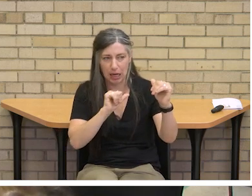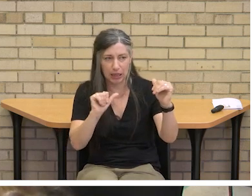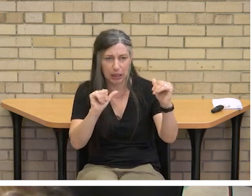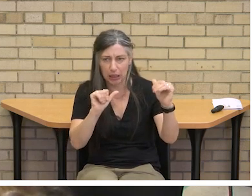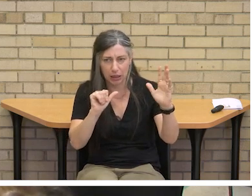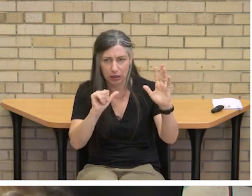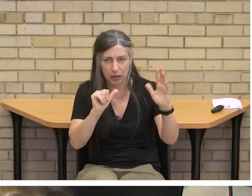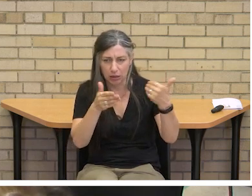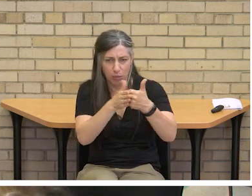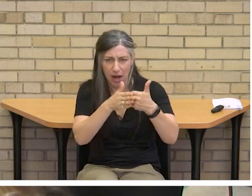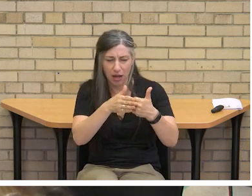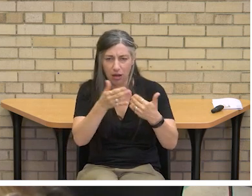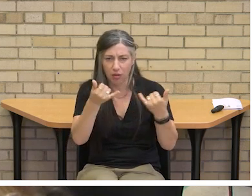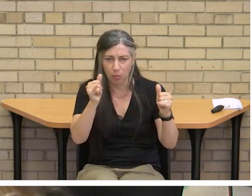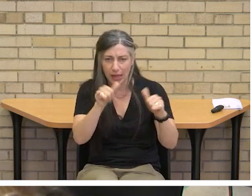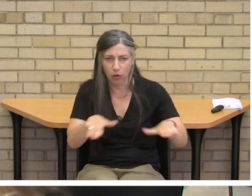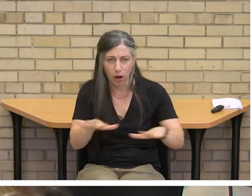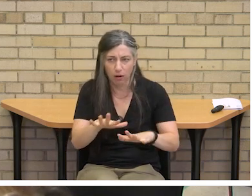by that playground.